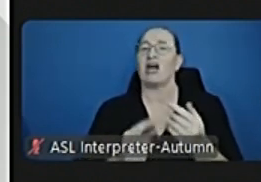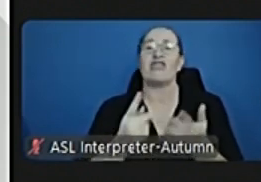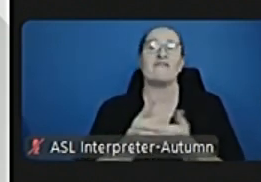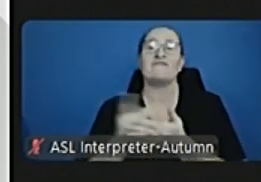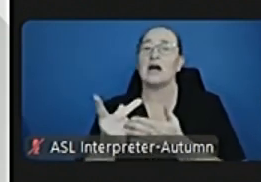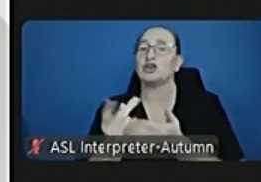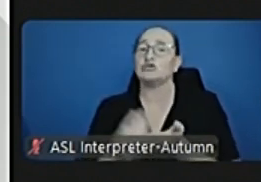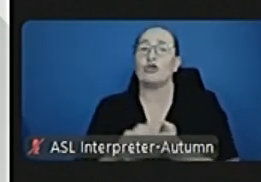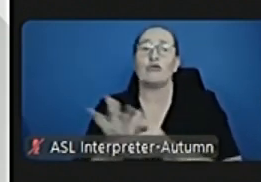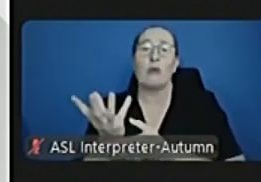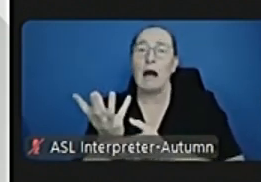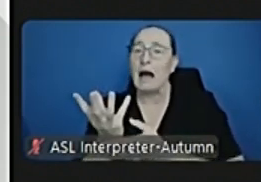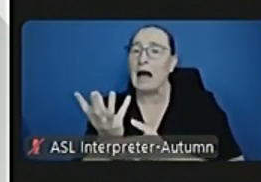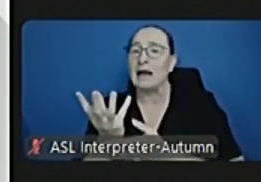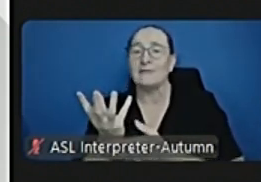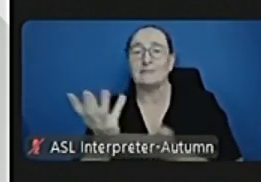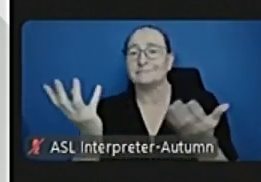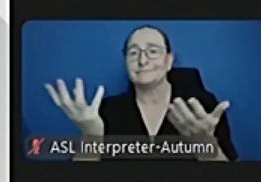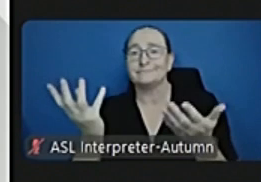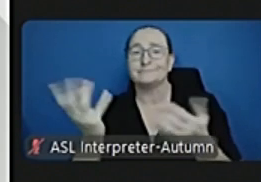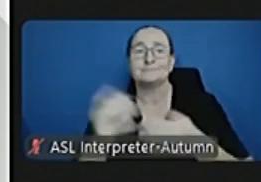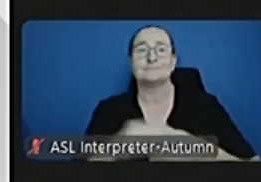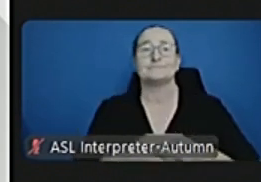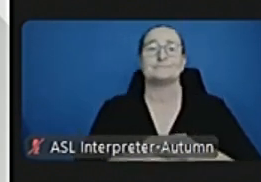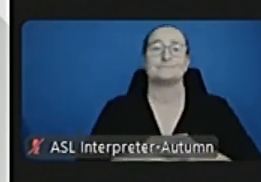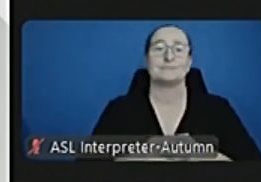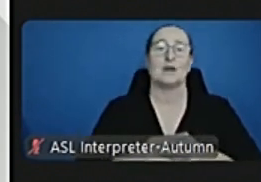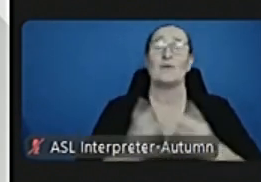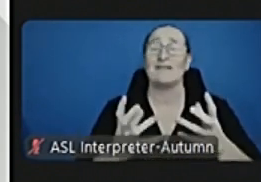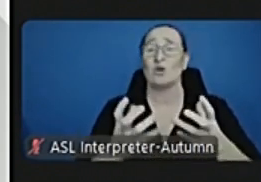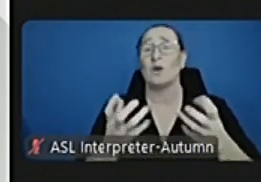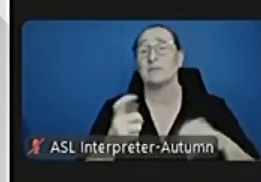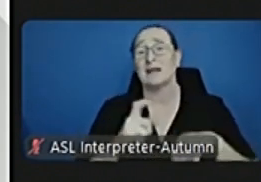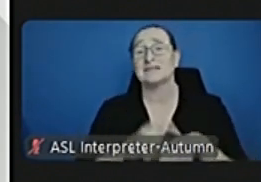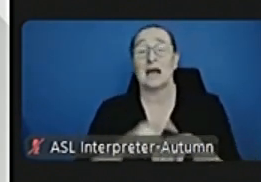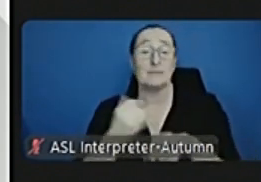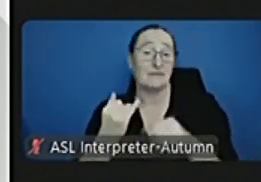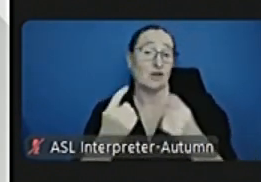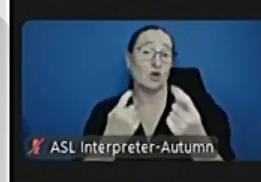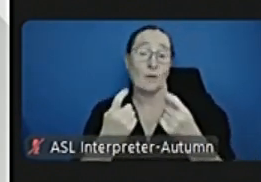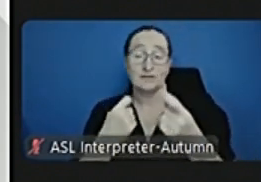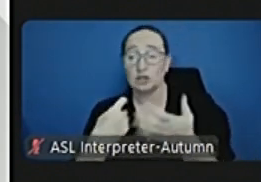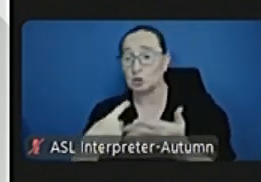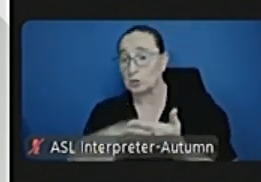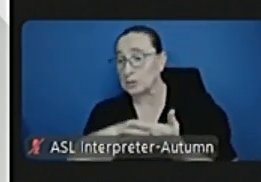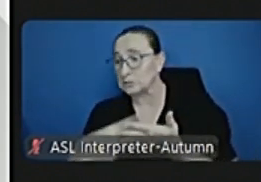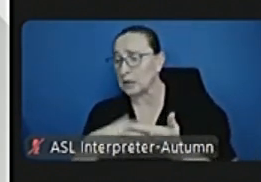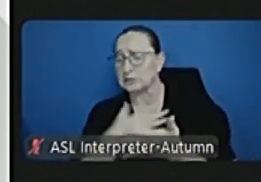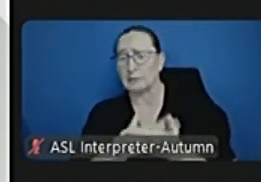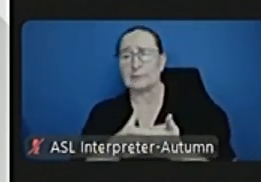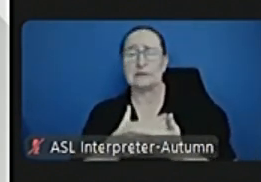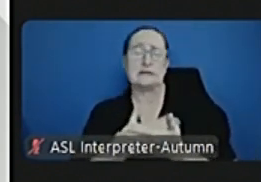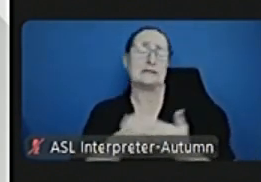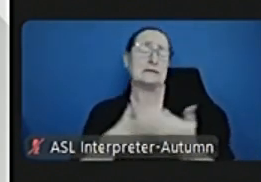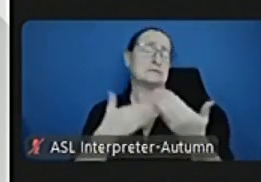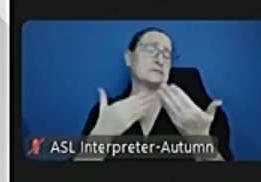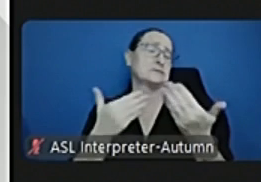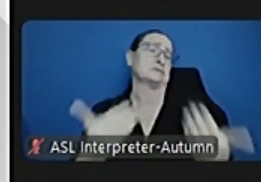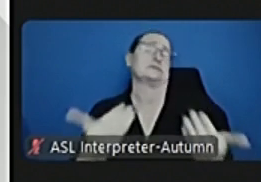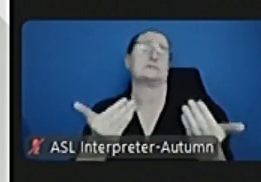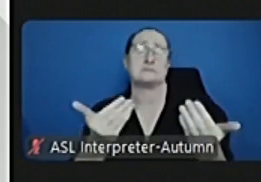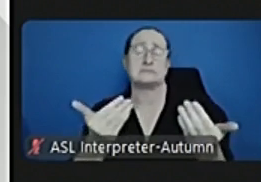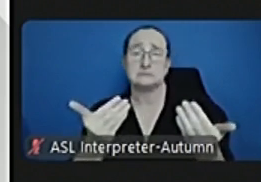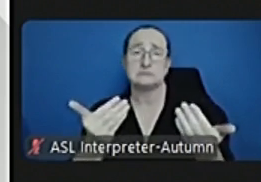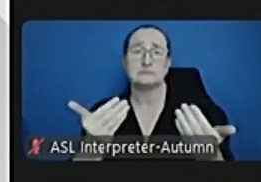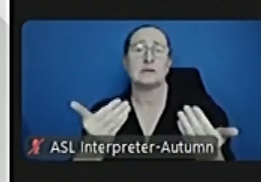a lot of places. We have quite a bit of time, so if there's questions or discussion, please pursue it. When I told